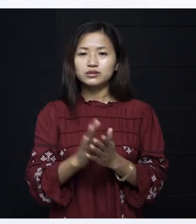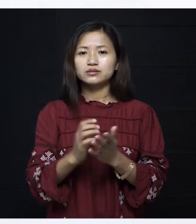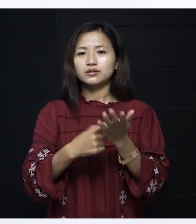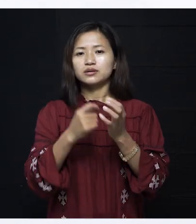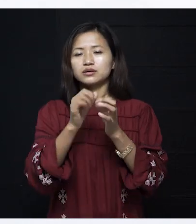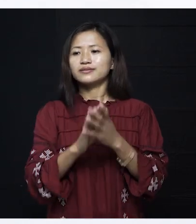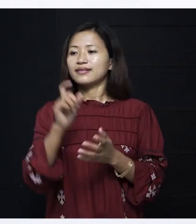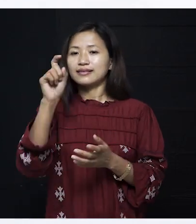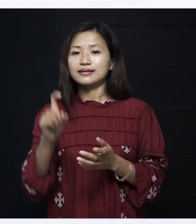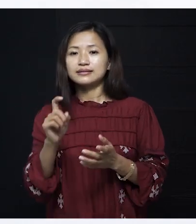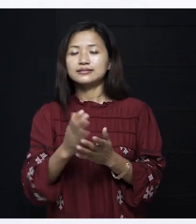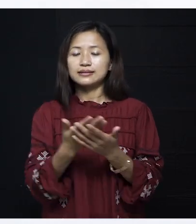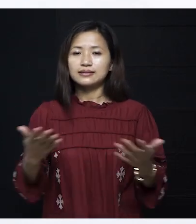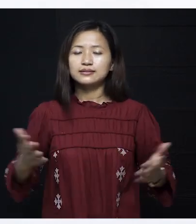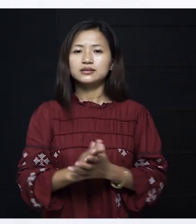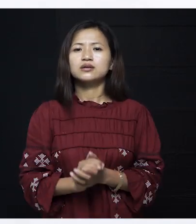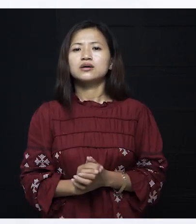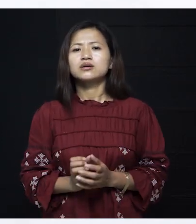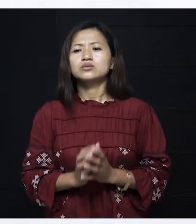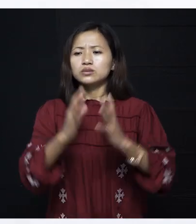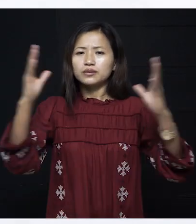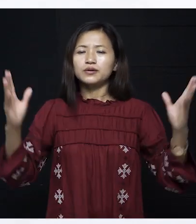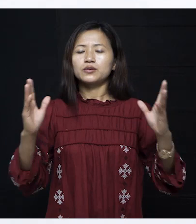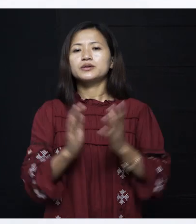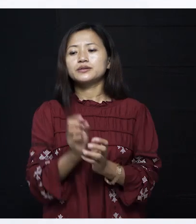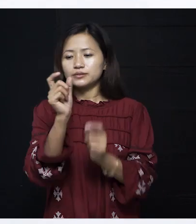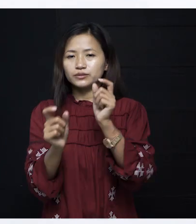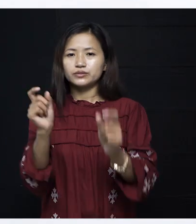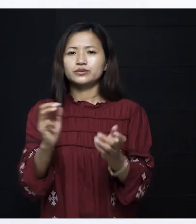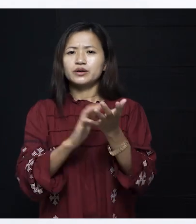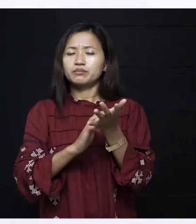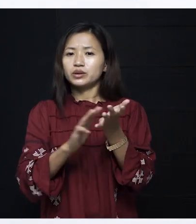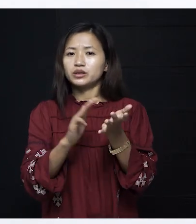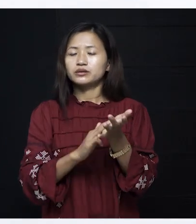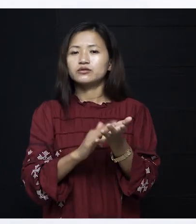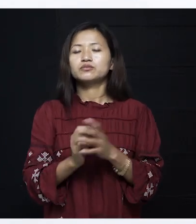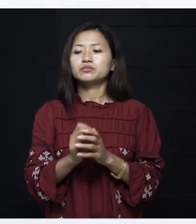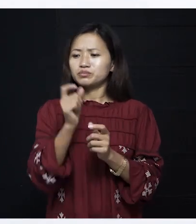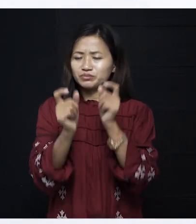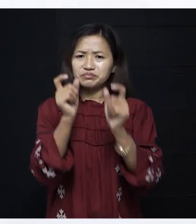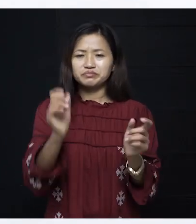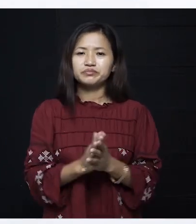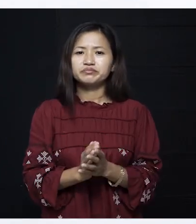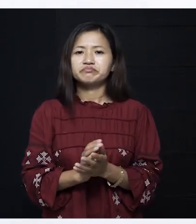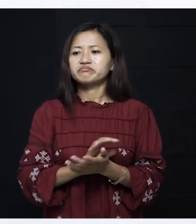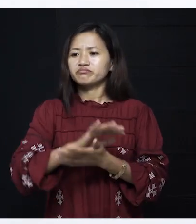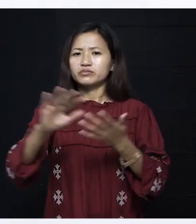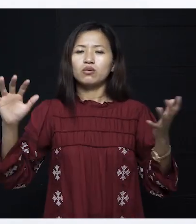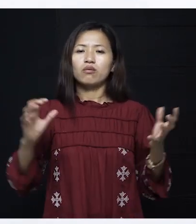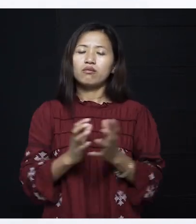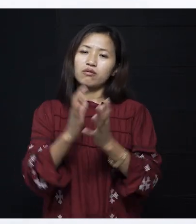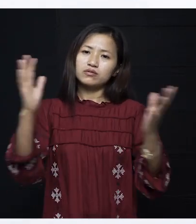reason why, even though they have so many people living there, millions of people living there, for them, it is not an